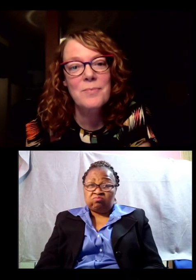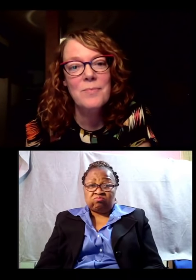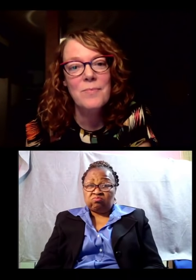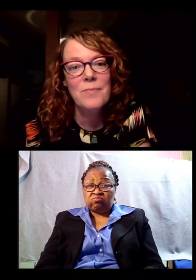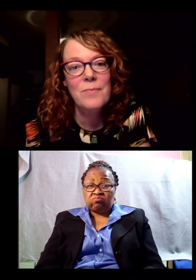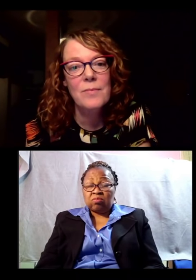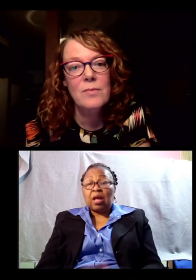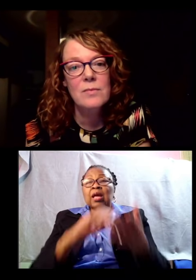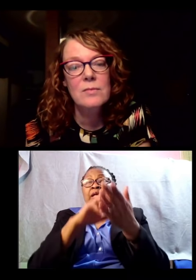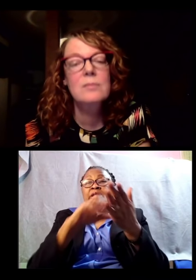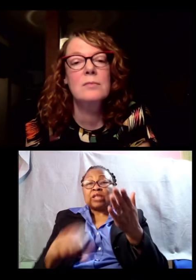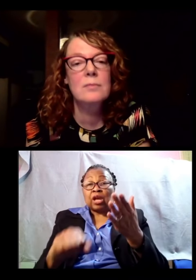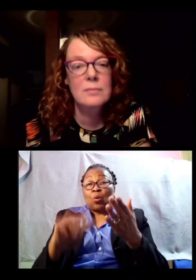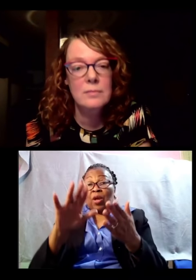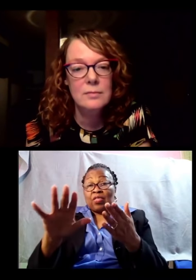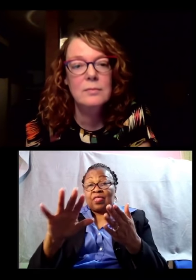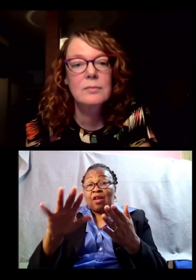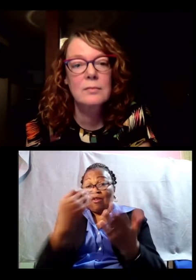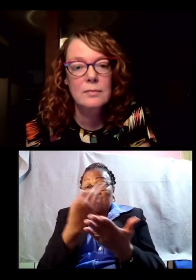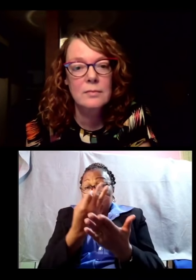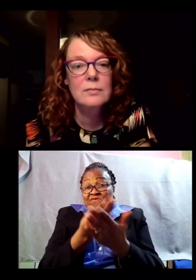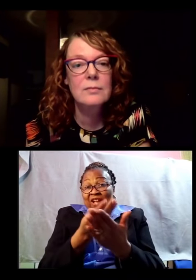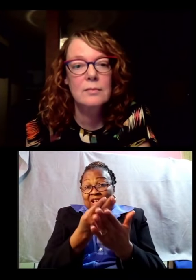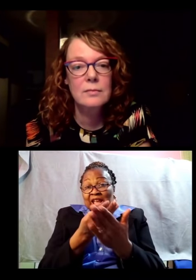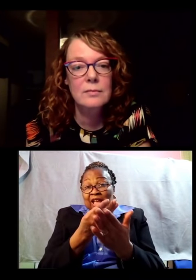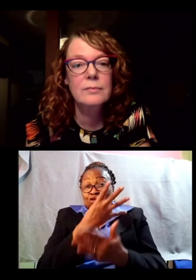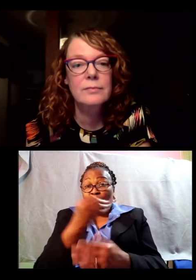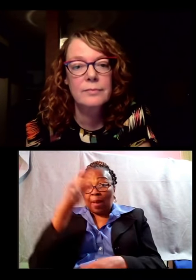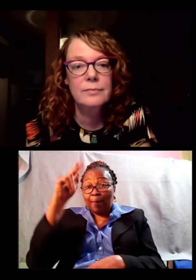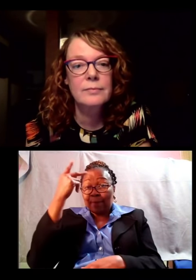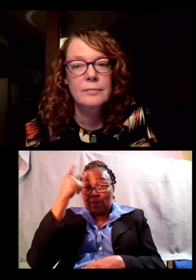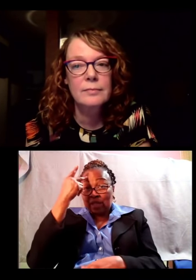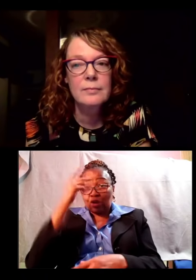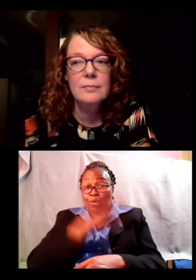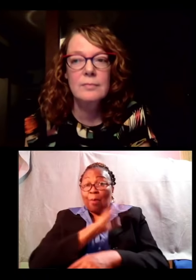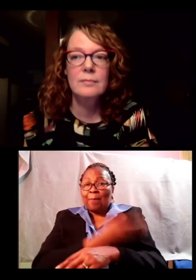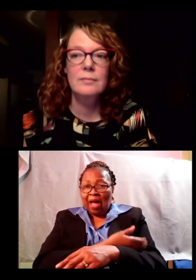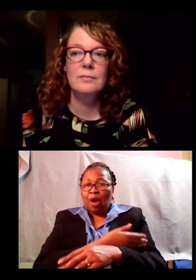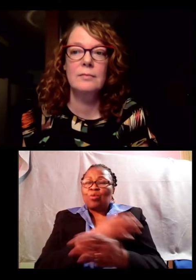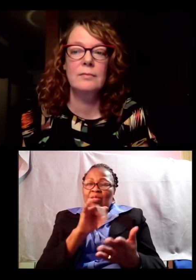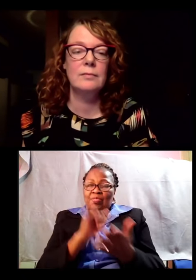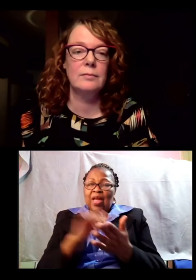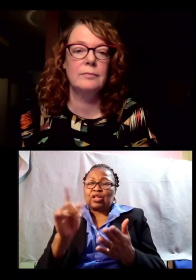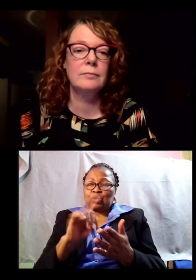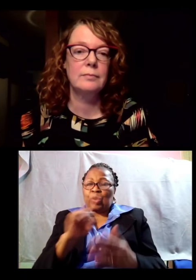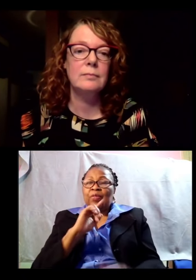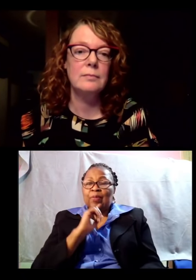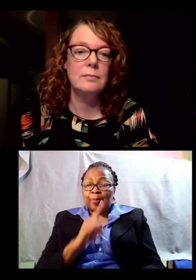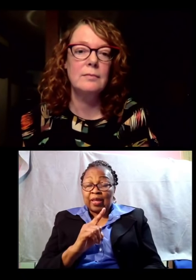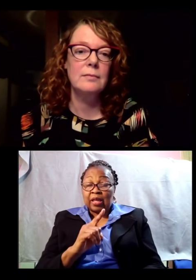financial and political power, and that's where they'll be. So you go back to about 1850.